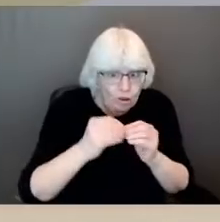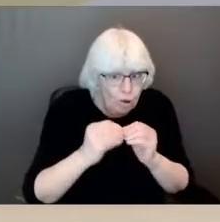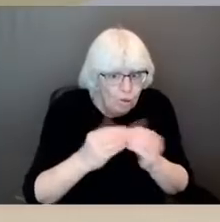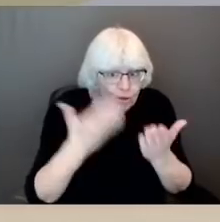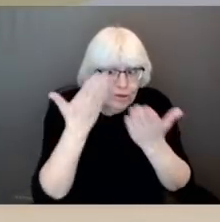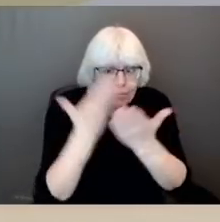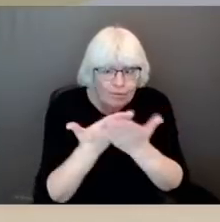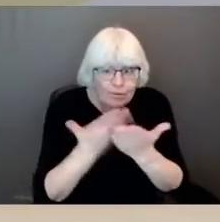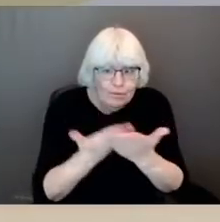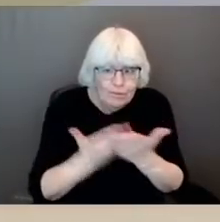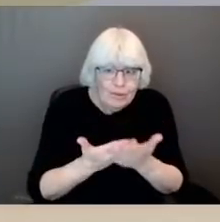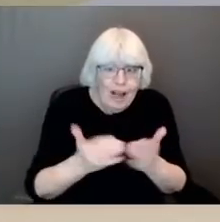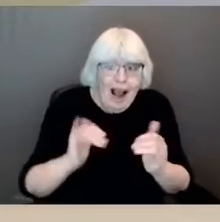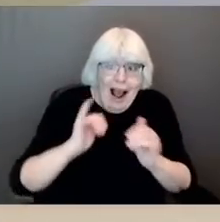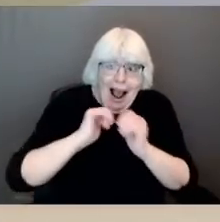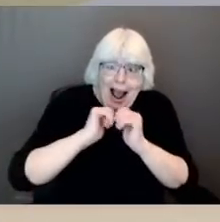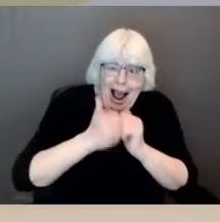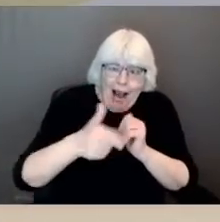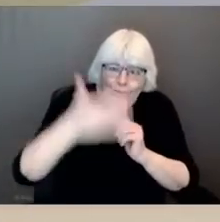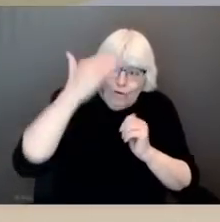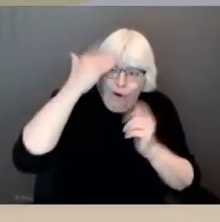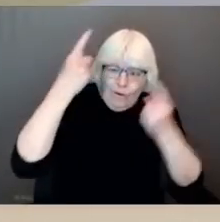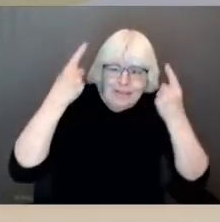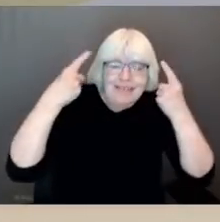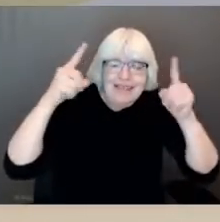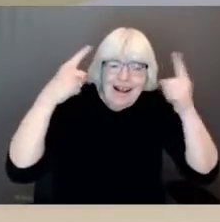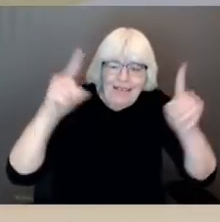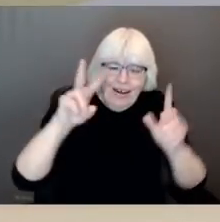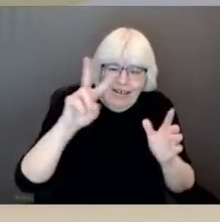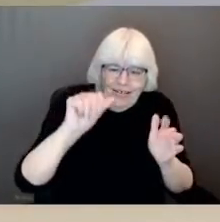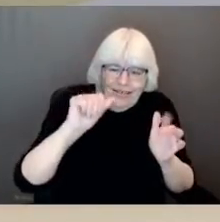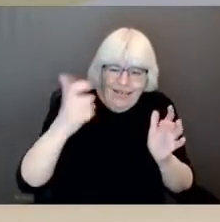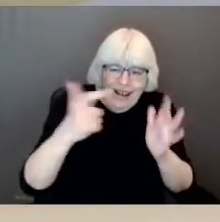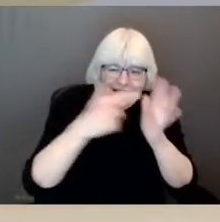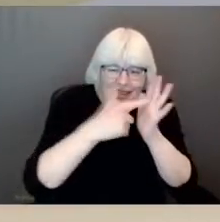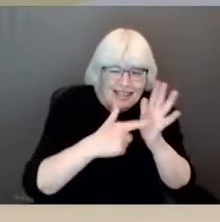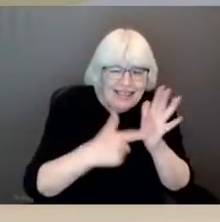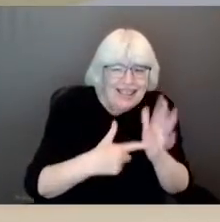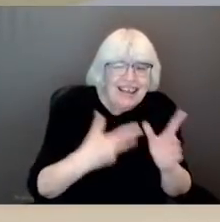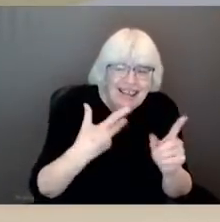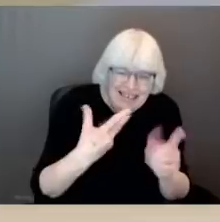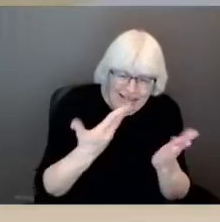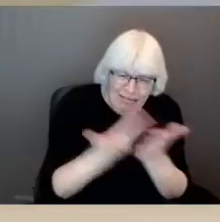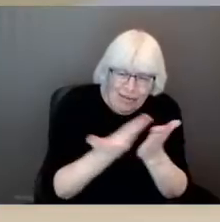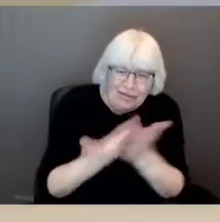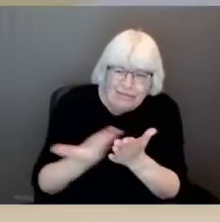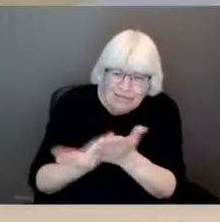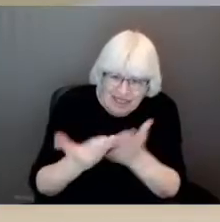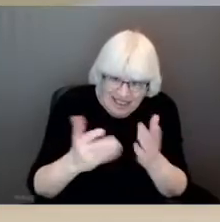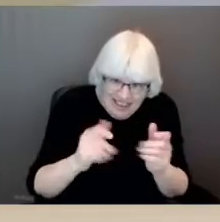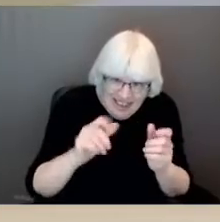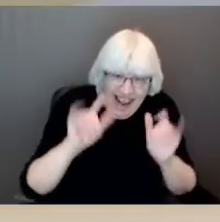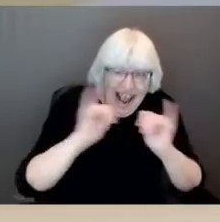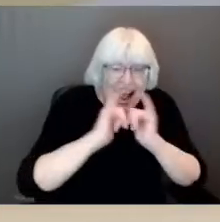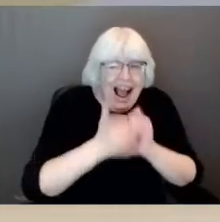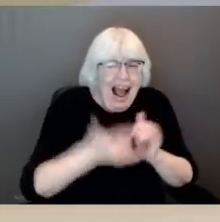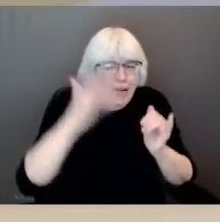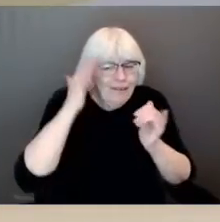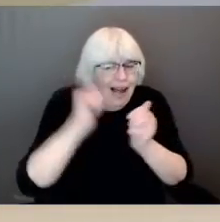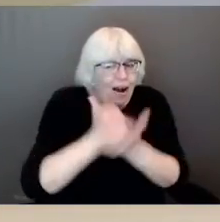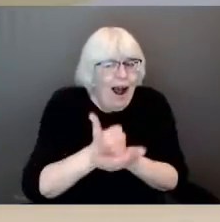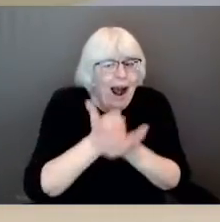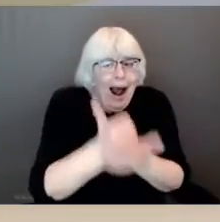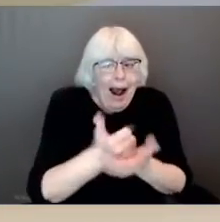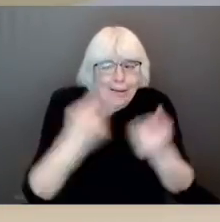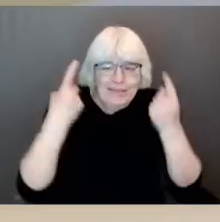it's time to ease the passport requirements? Well, I think I spoke about this